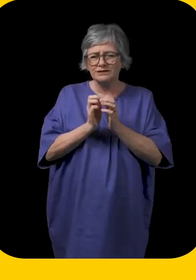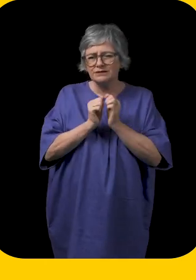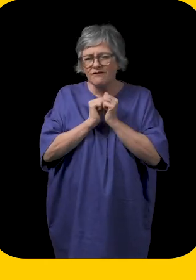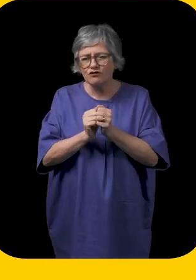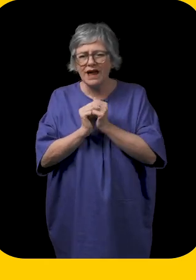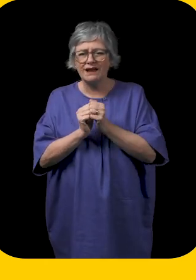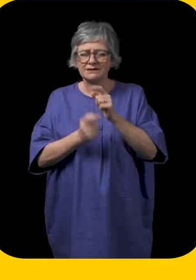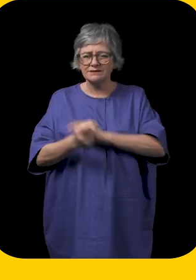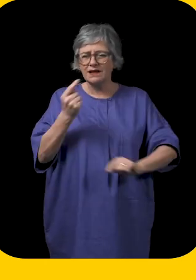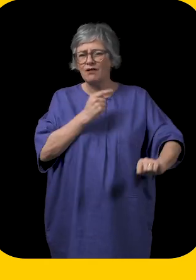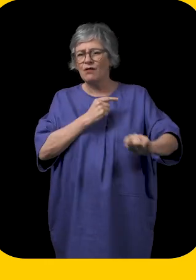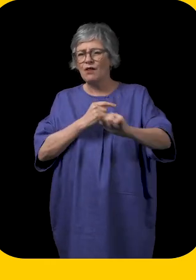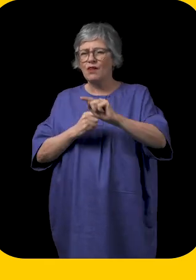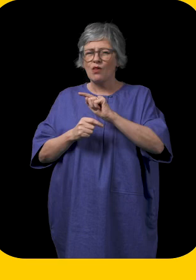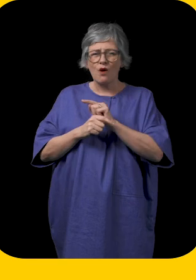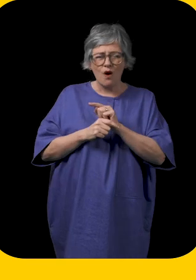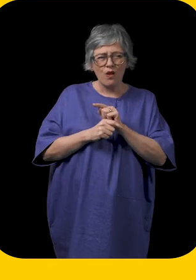and